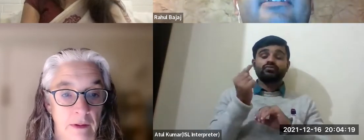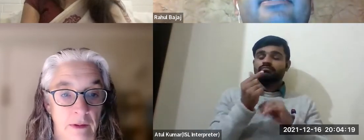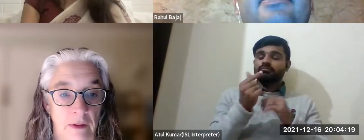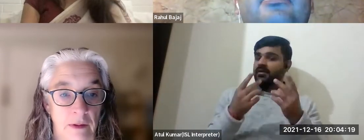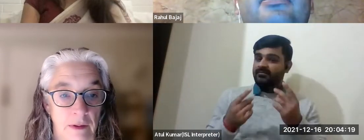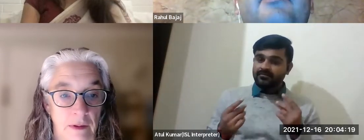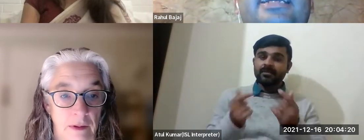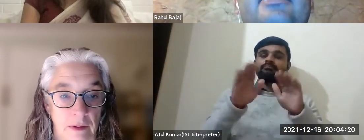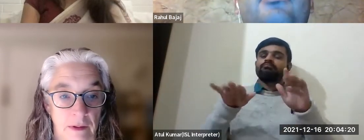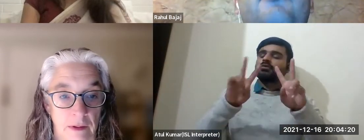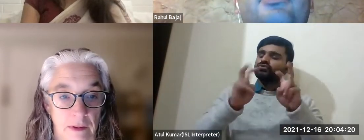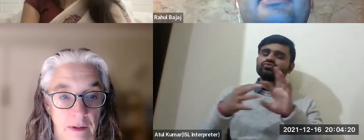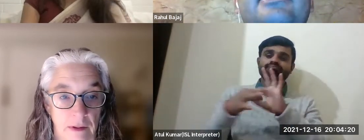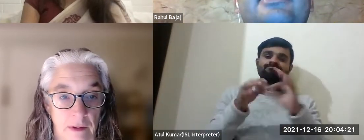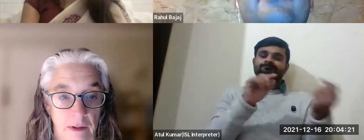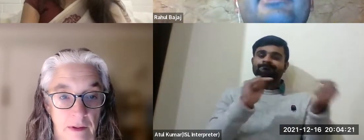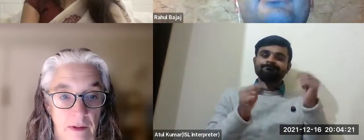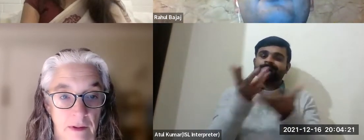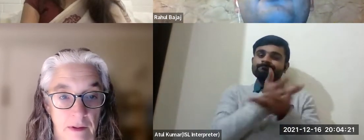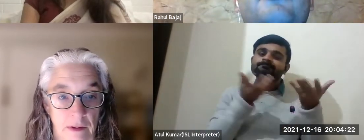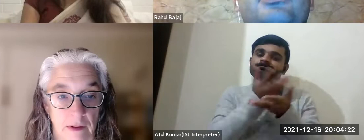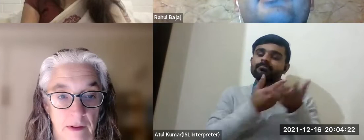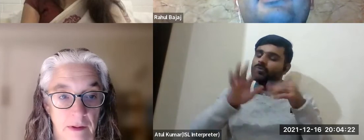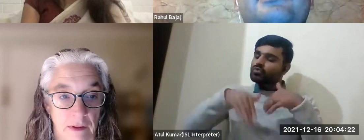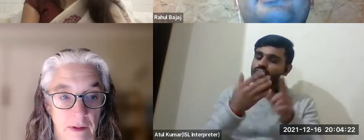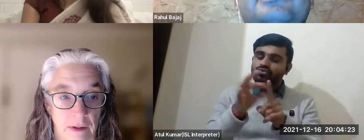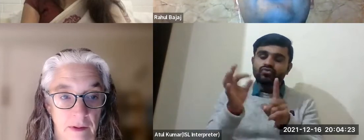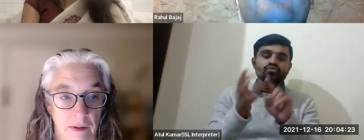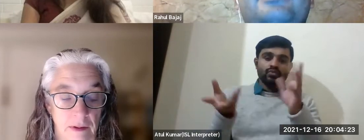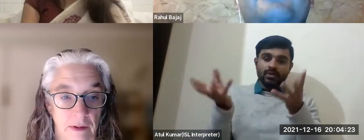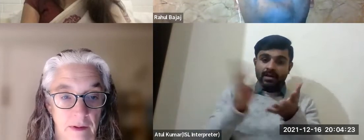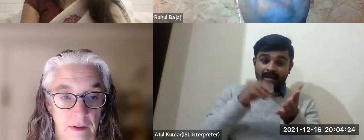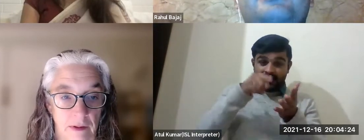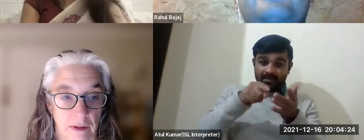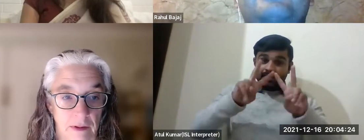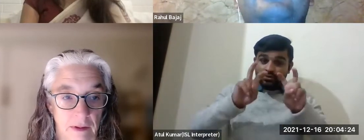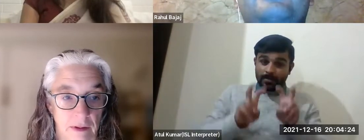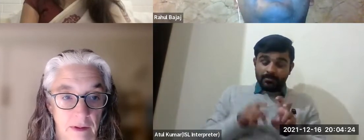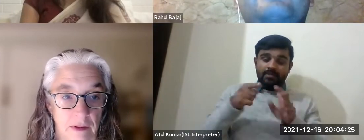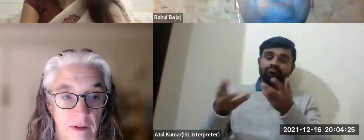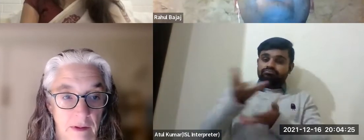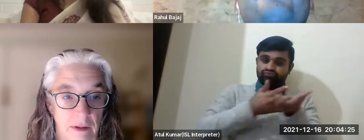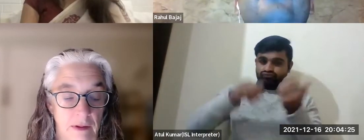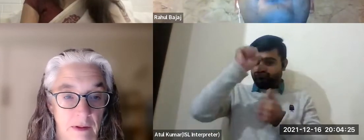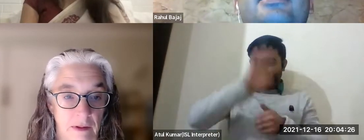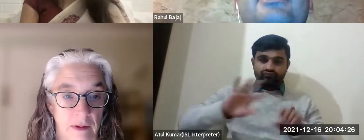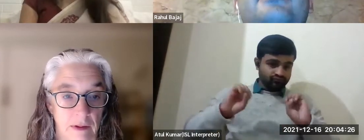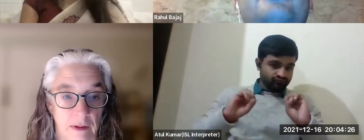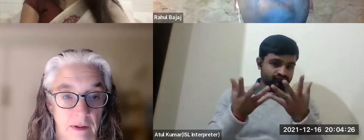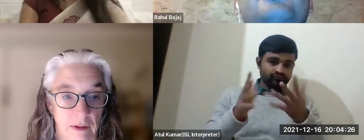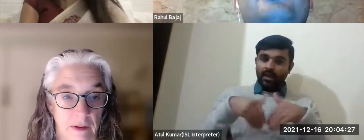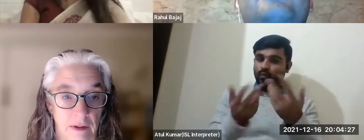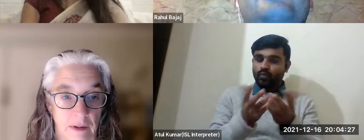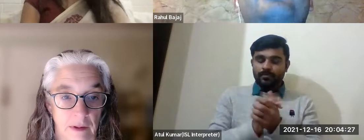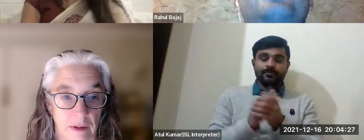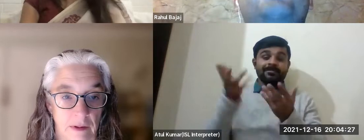a well-considered debate on what it is that we can do to reverse this state of affairs that prevails in India.